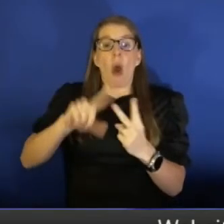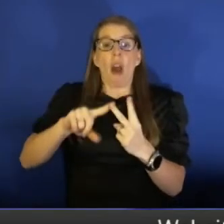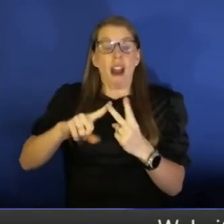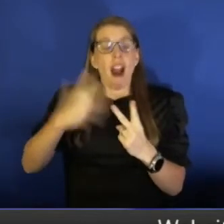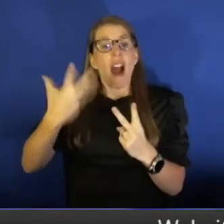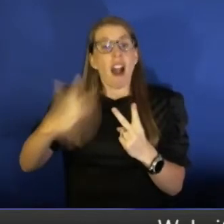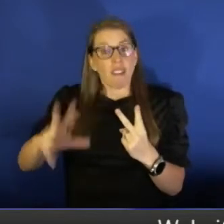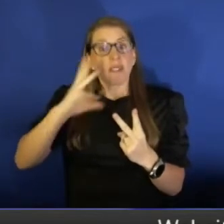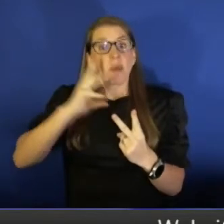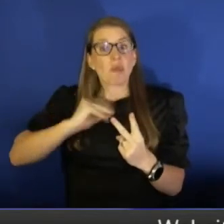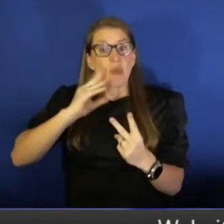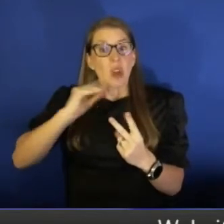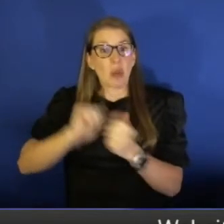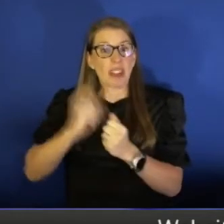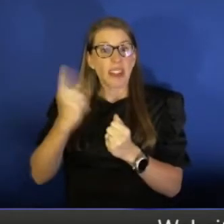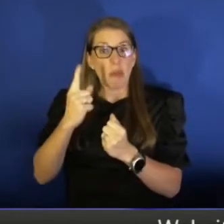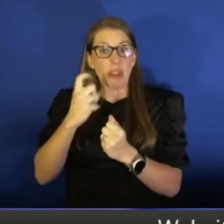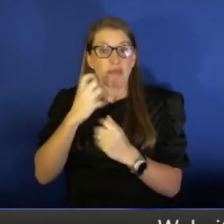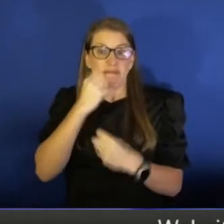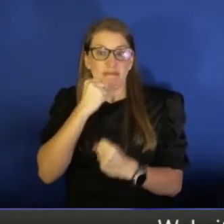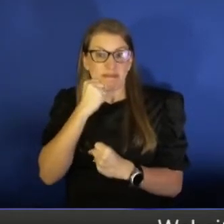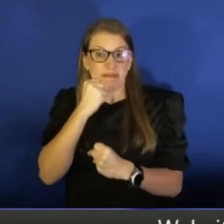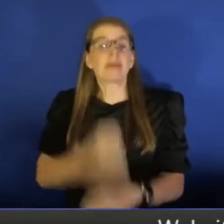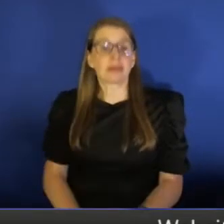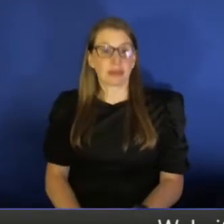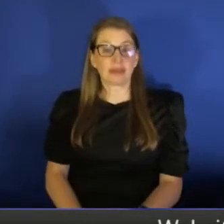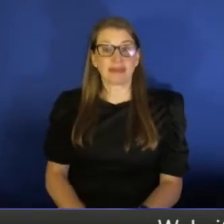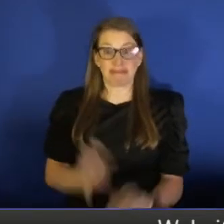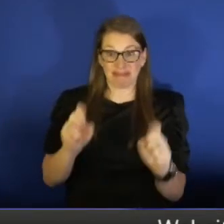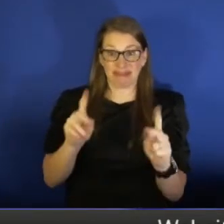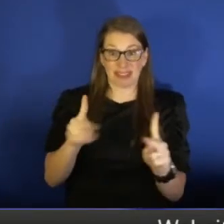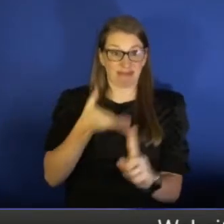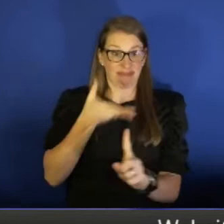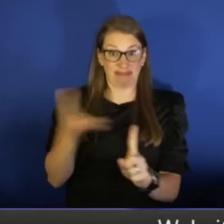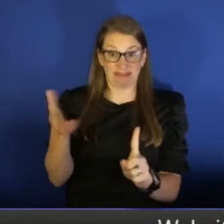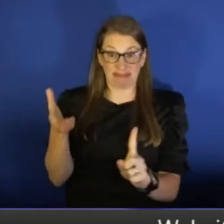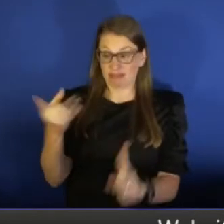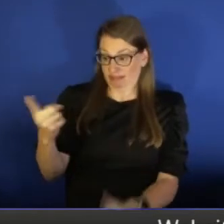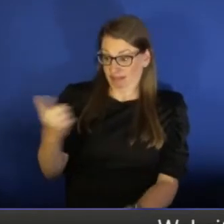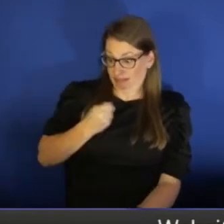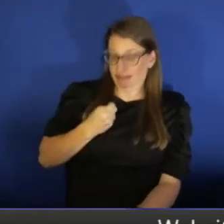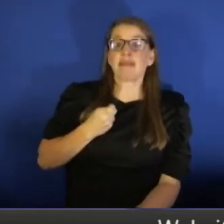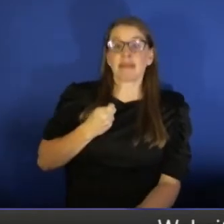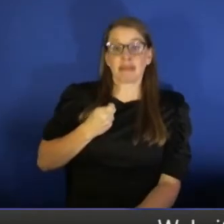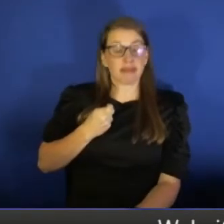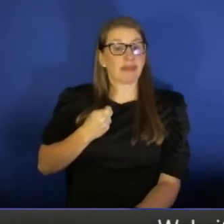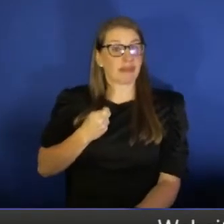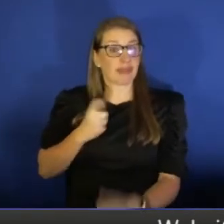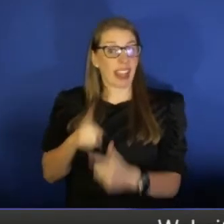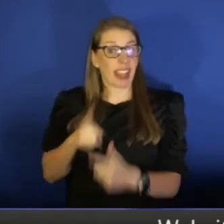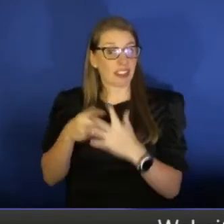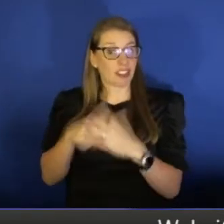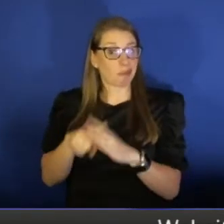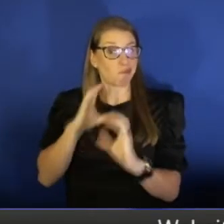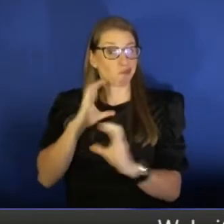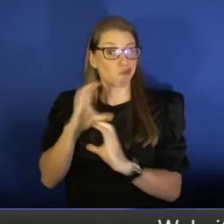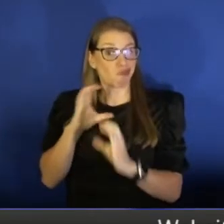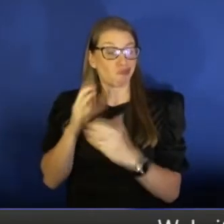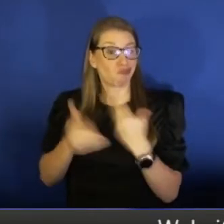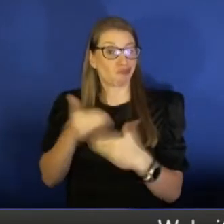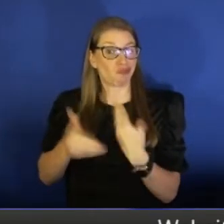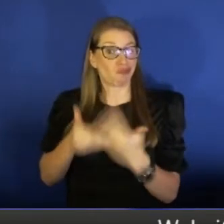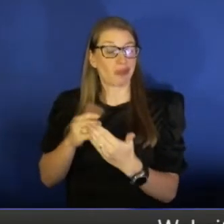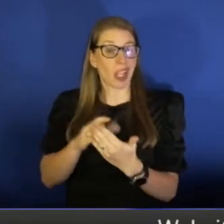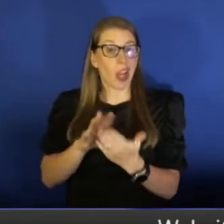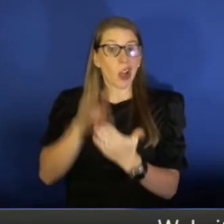I would imagine. That's what I mean. Just the opportunity to have them ask a question and then maybe you spark something in them to learn more or dig around more